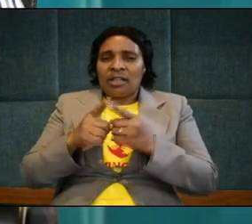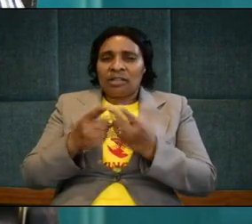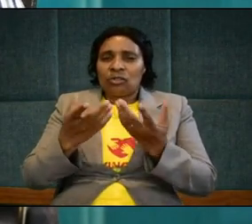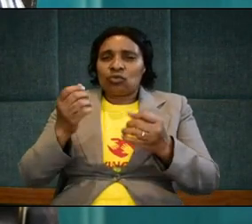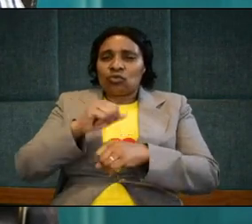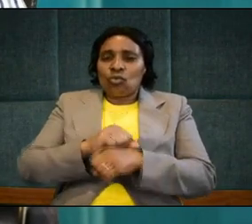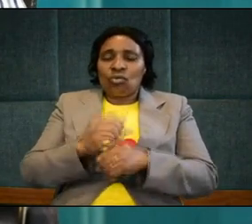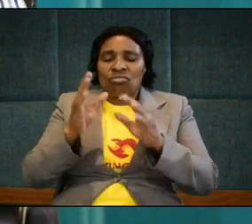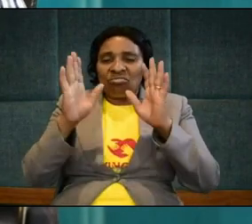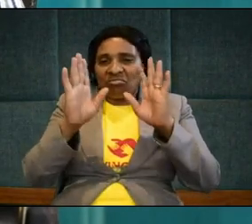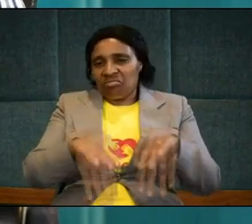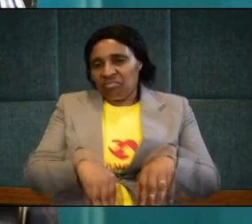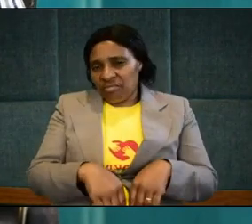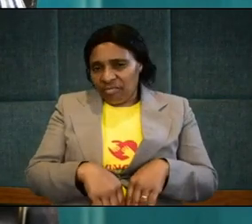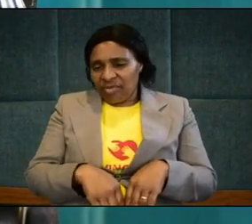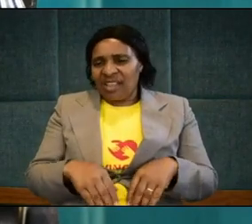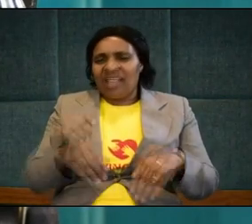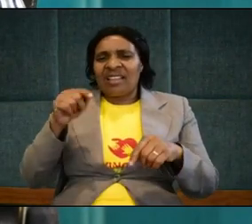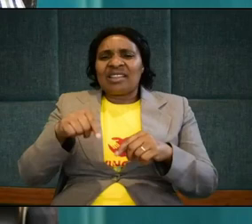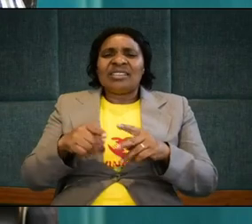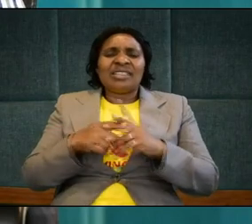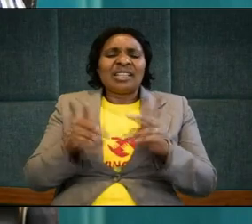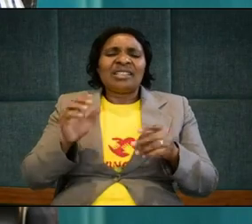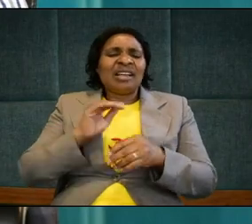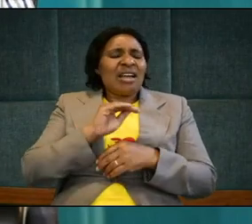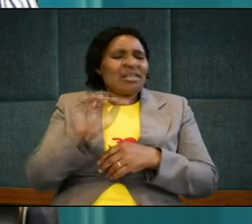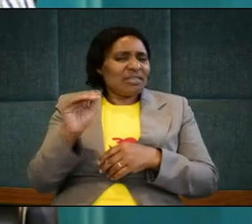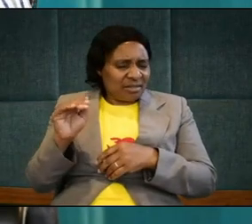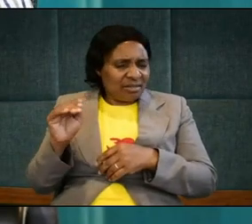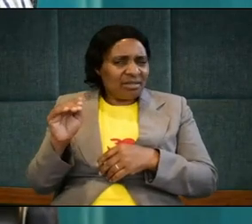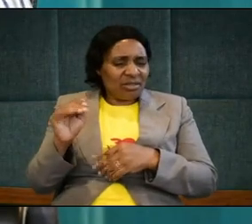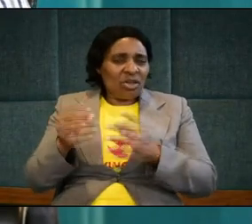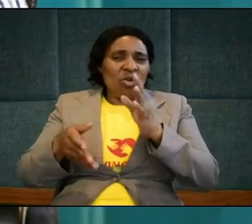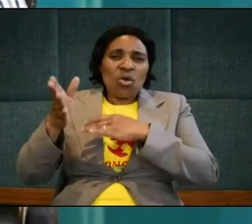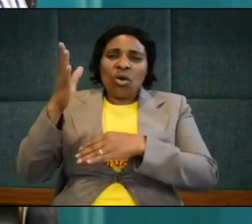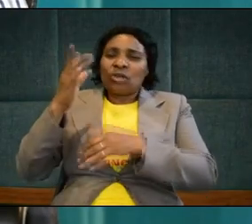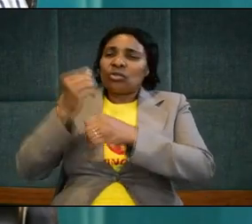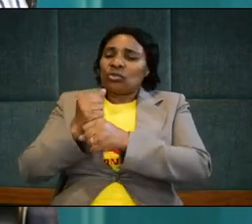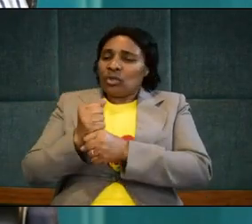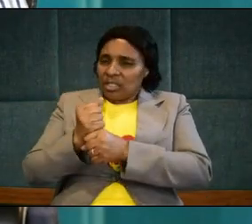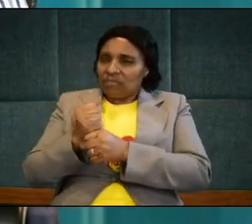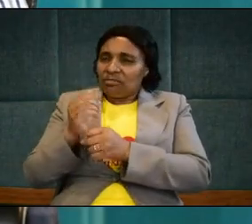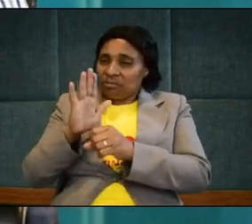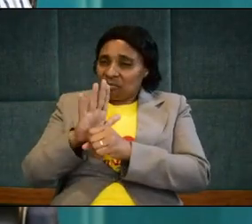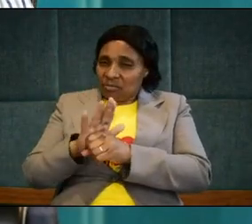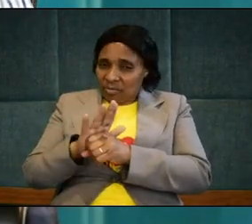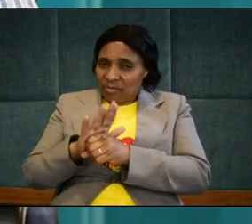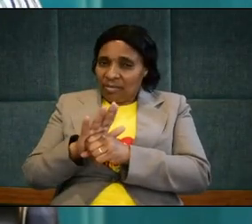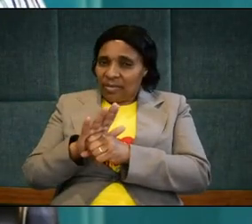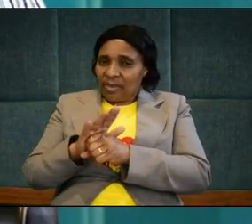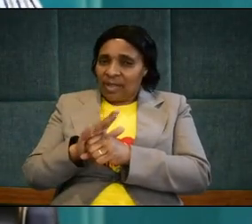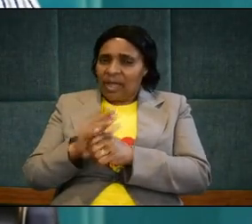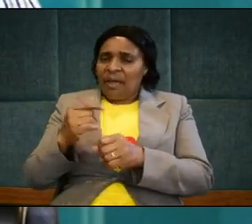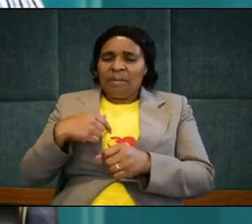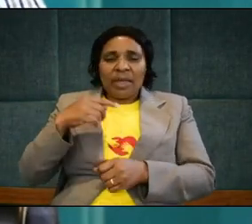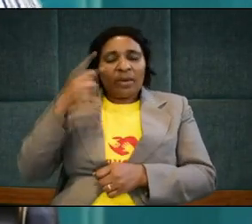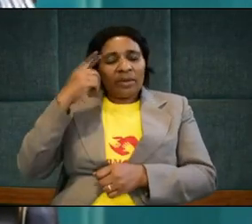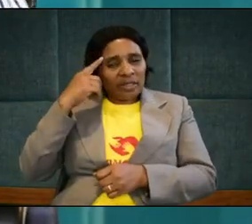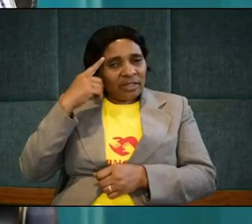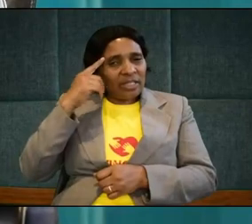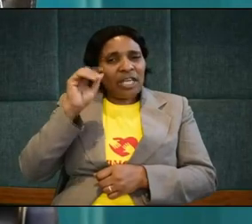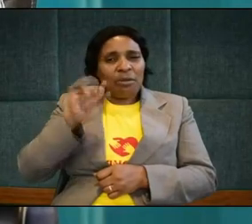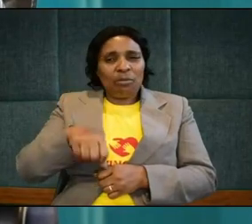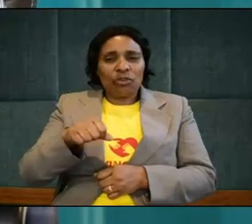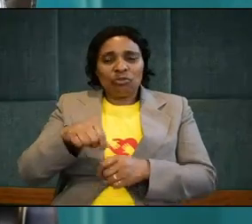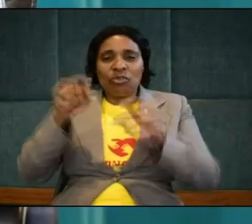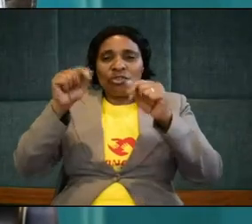down. And at that point he started asking, is God really trustworthy? And I'm just thinking, is it